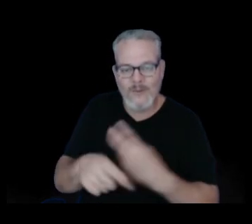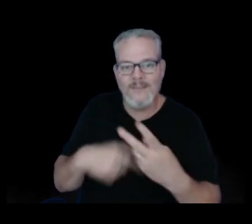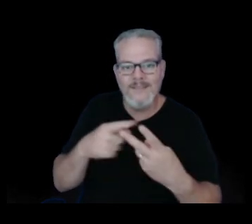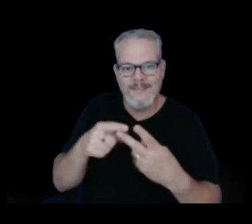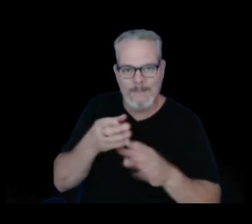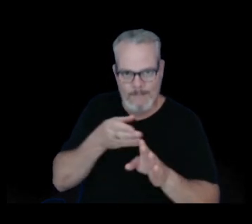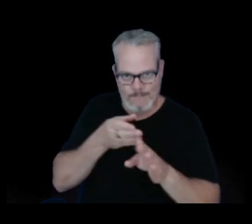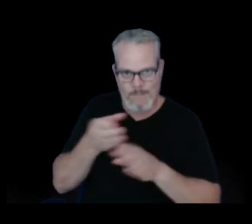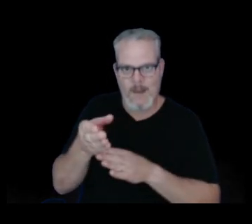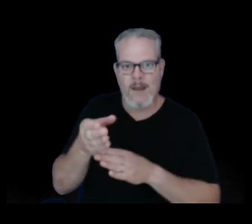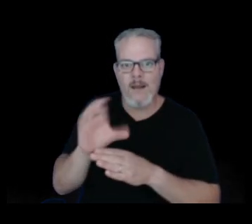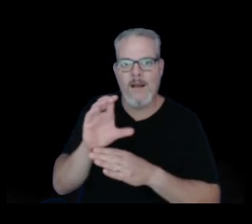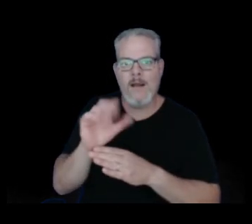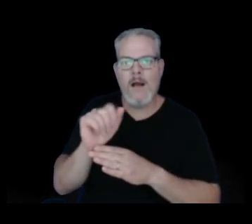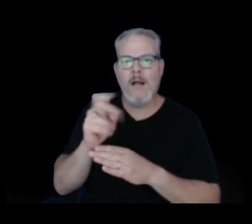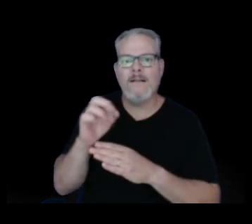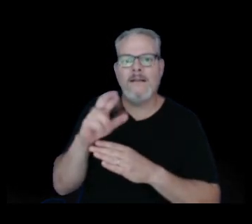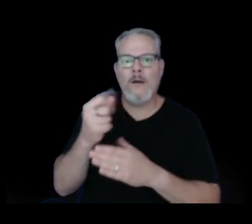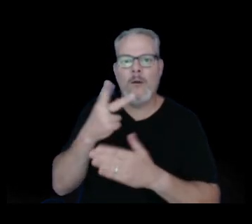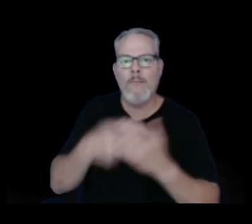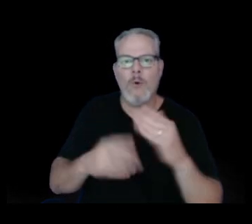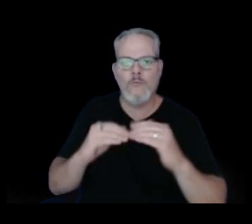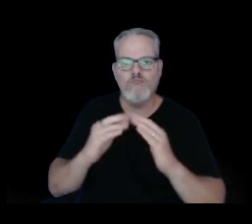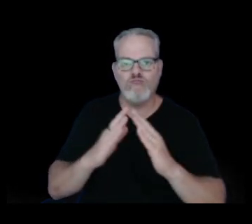be inflating on that trend.